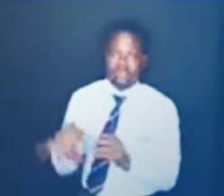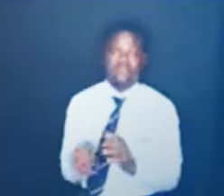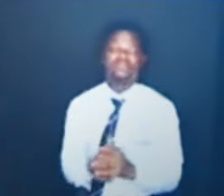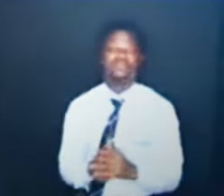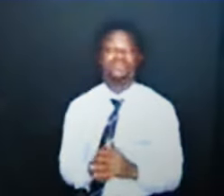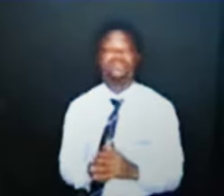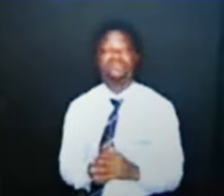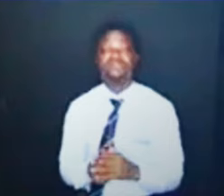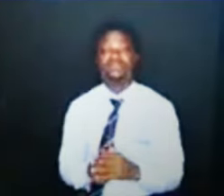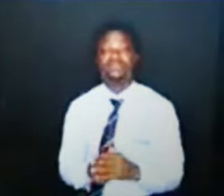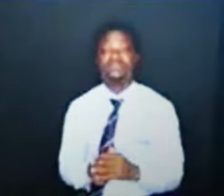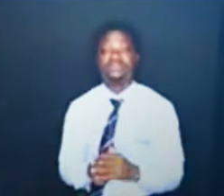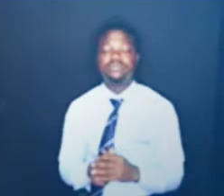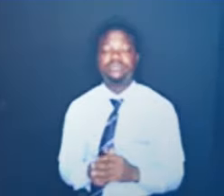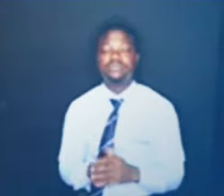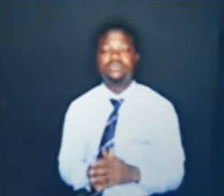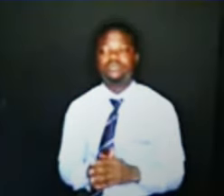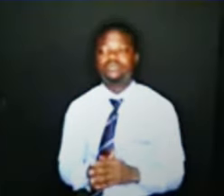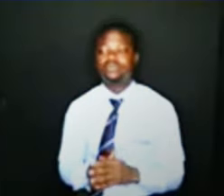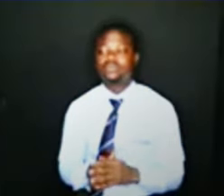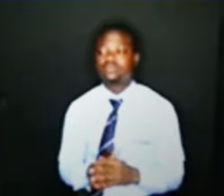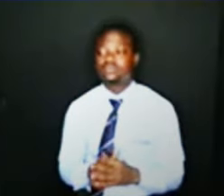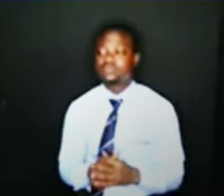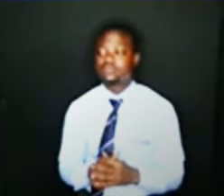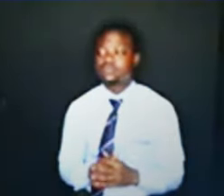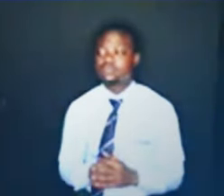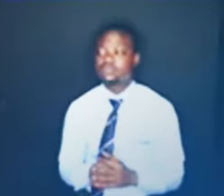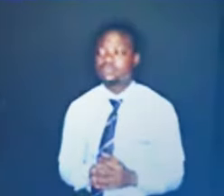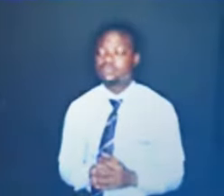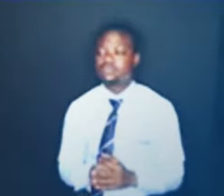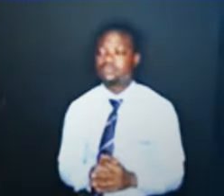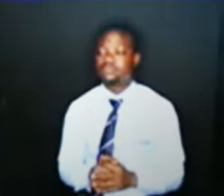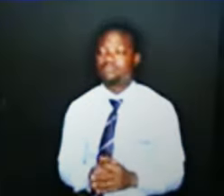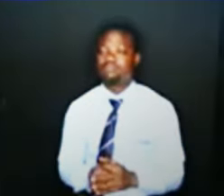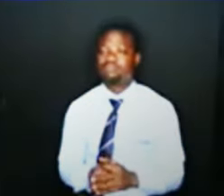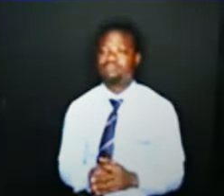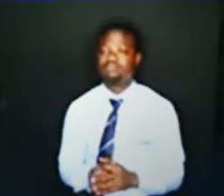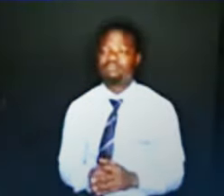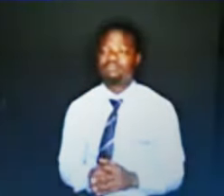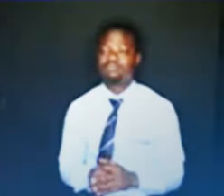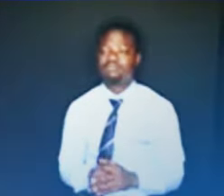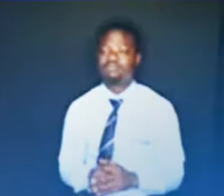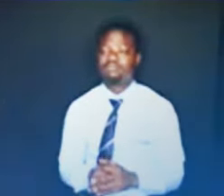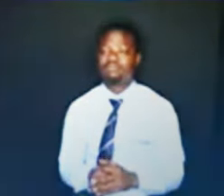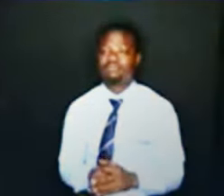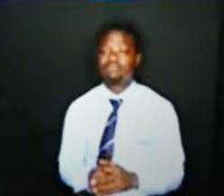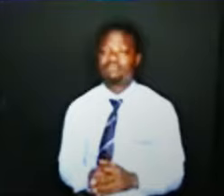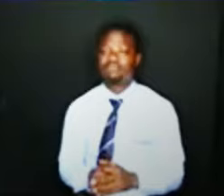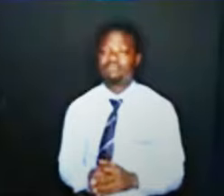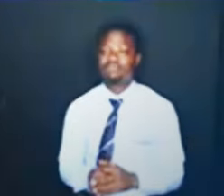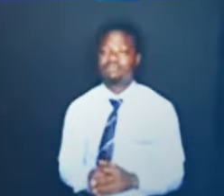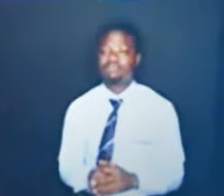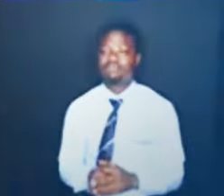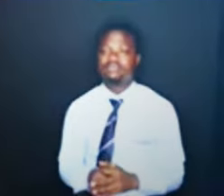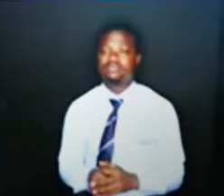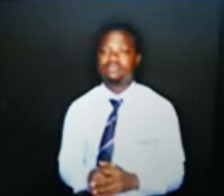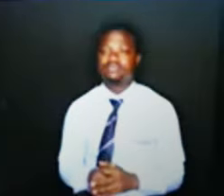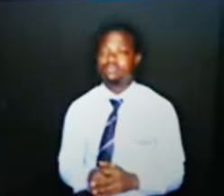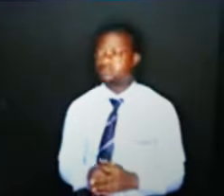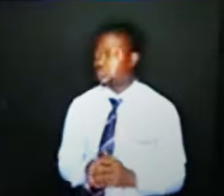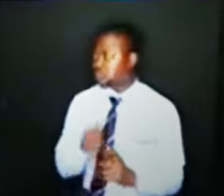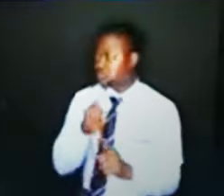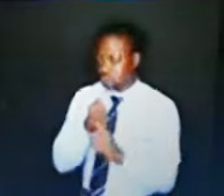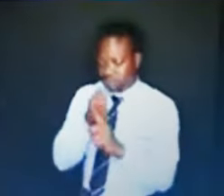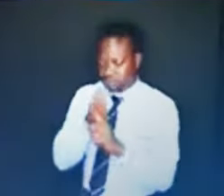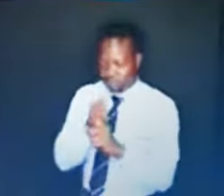wafuna obabenia enye mede no be mawurade ni nkwan na nyina na oyiwan biara renka niti. She is